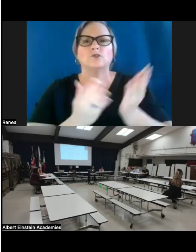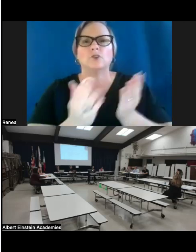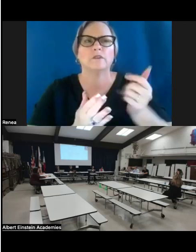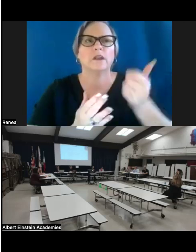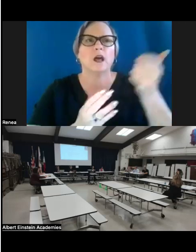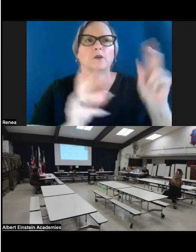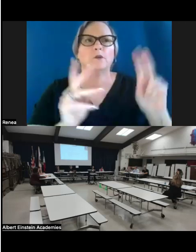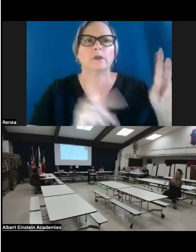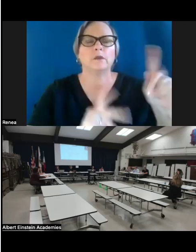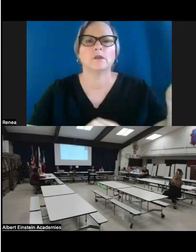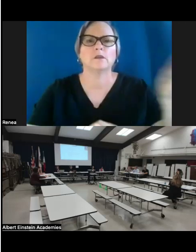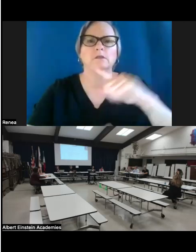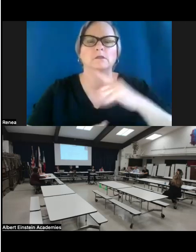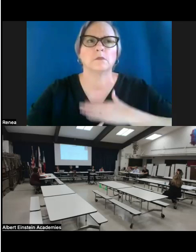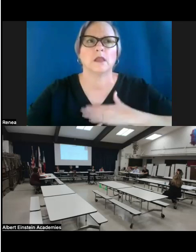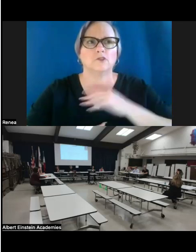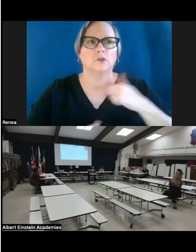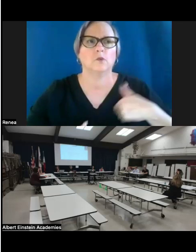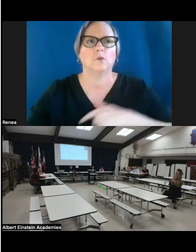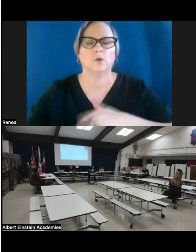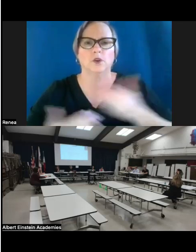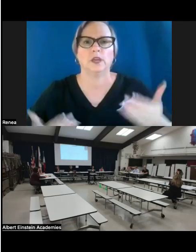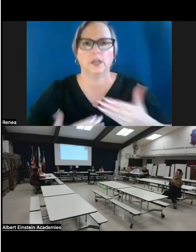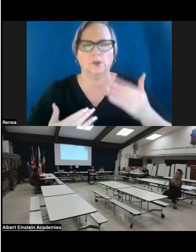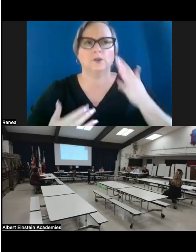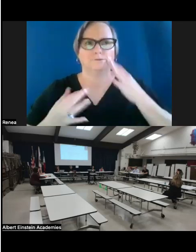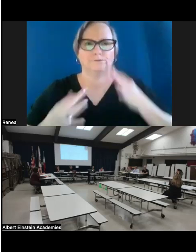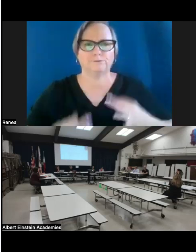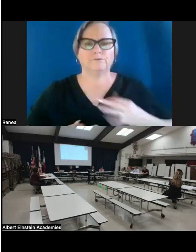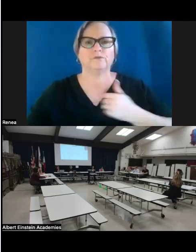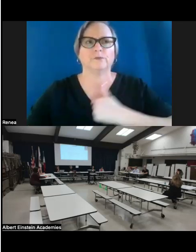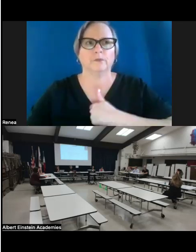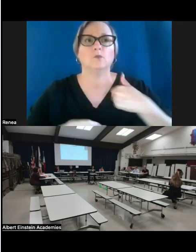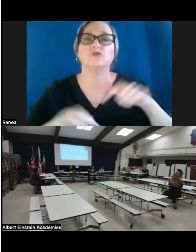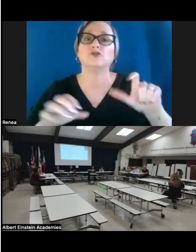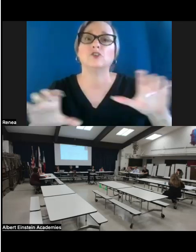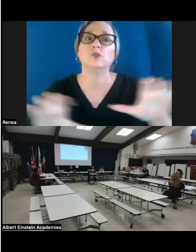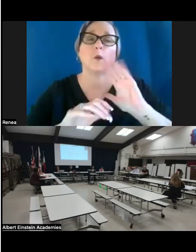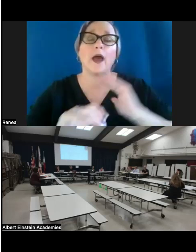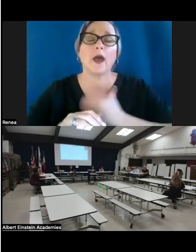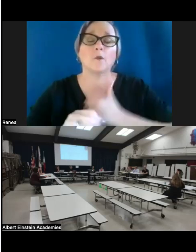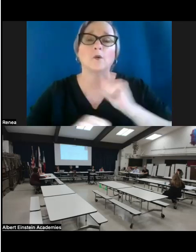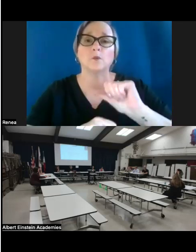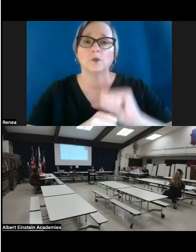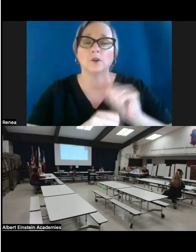on objectivity. So I think we should do our work accordingly and expect the same of those that we work